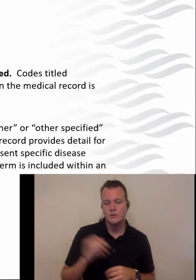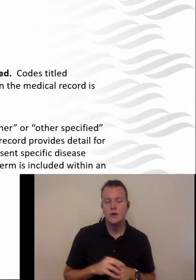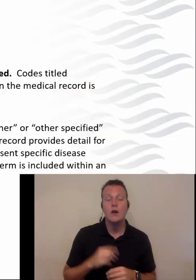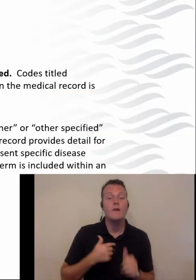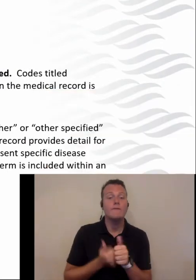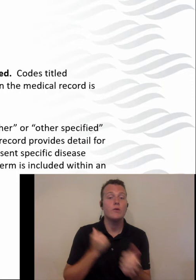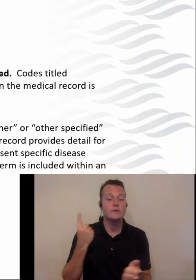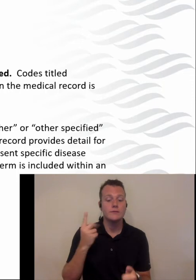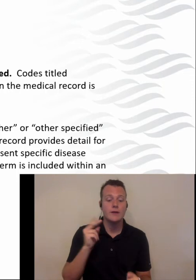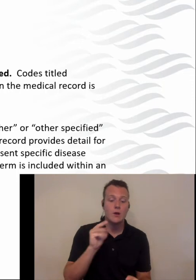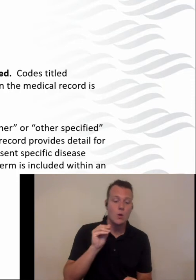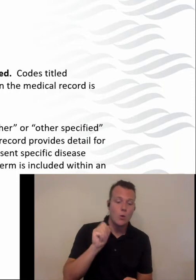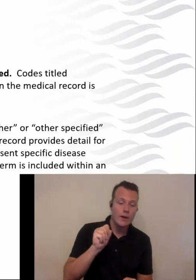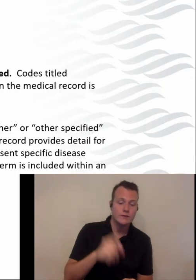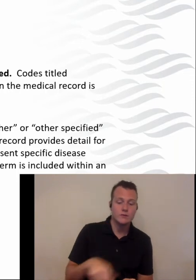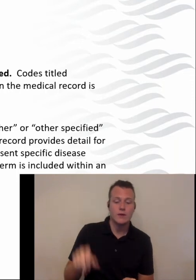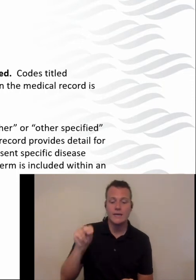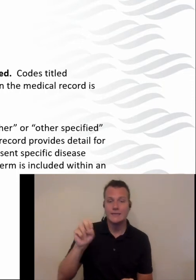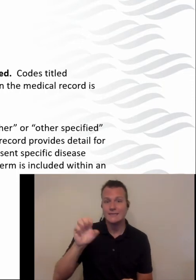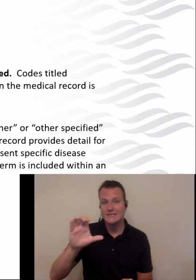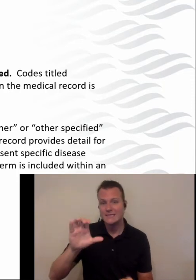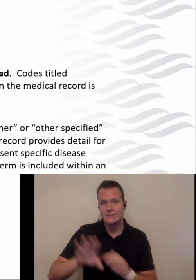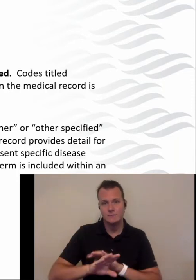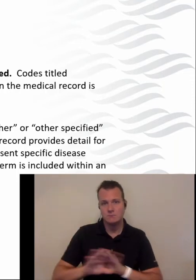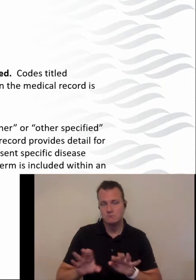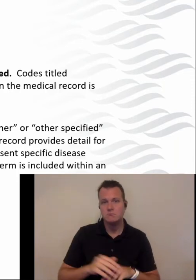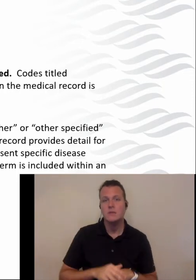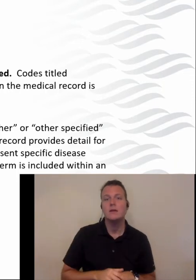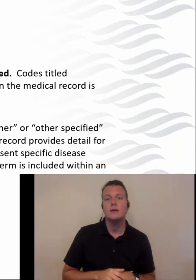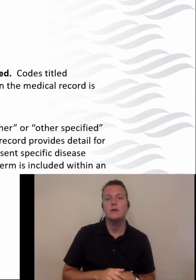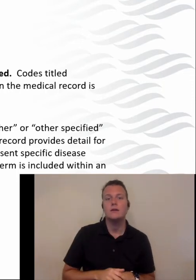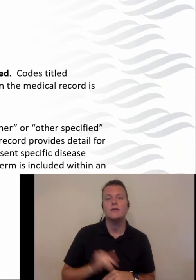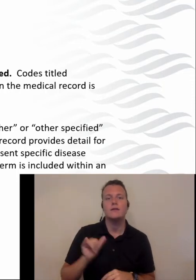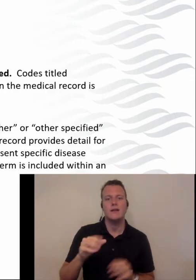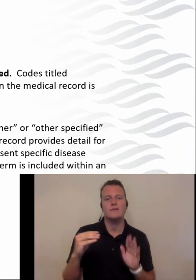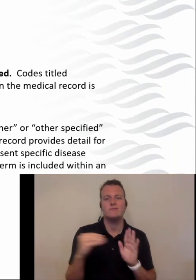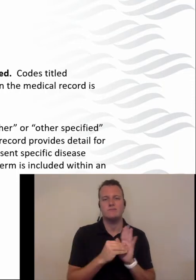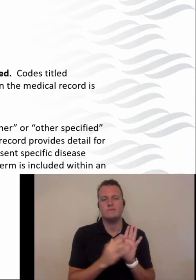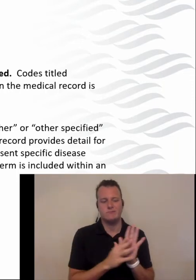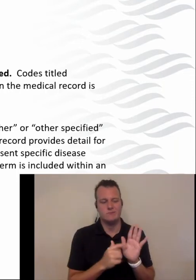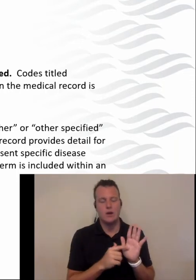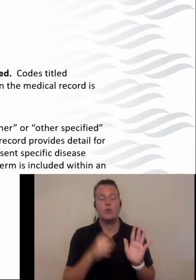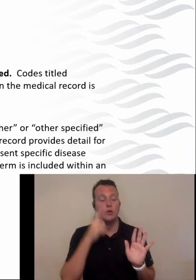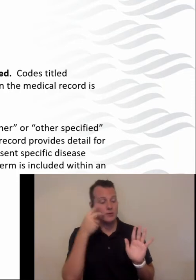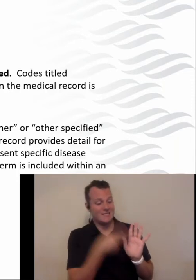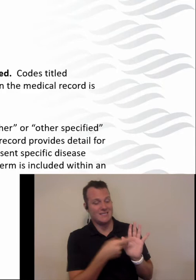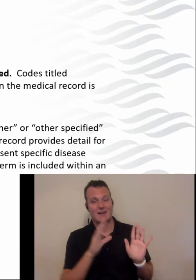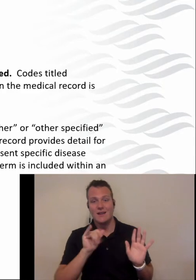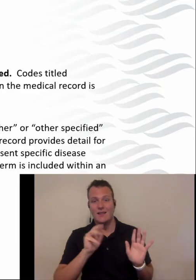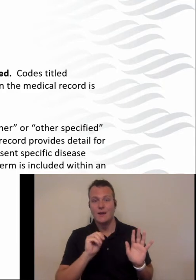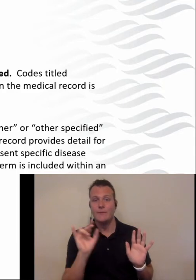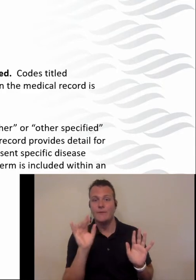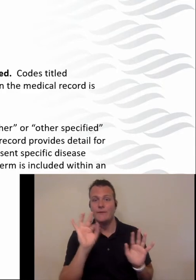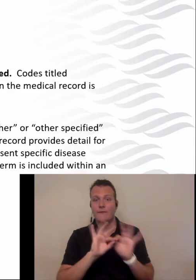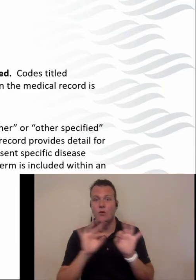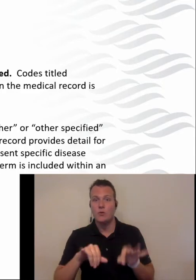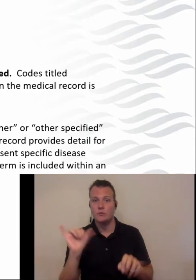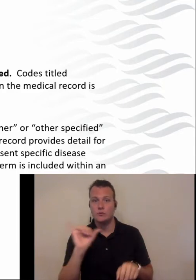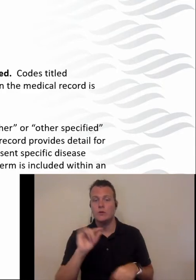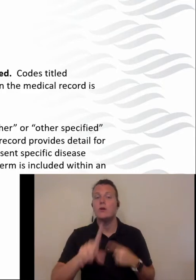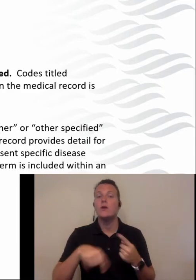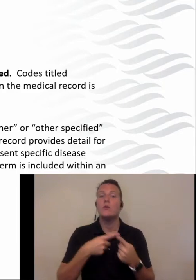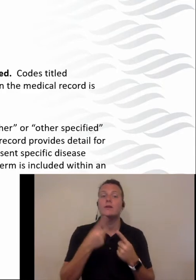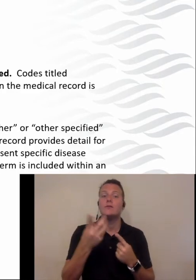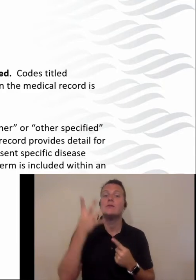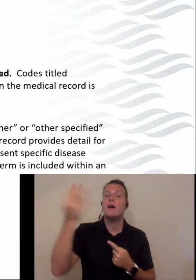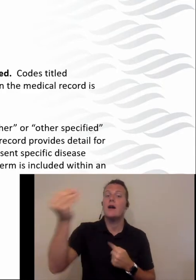NEC, and that's indicated in the claim form. A lot of times when you guys go out into the field and you're working and you